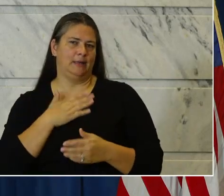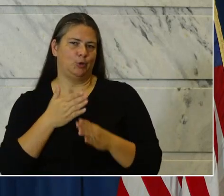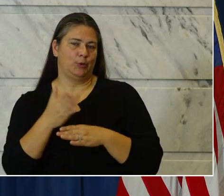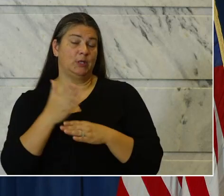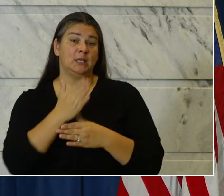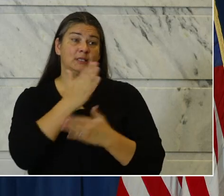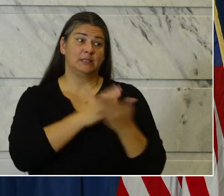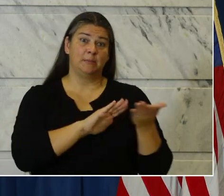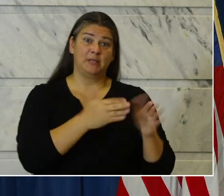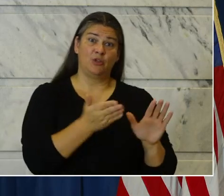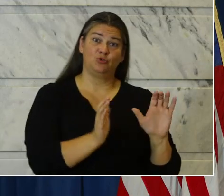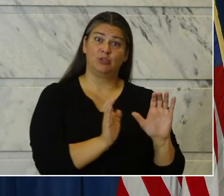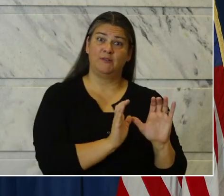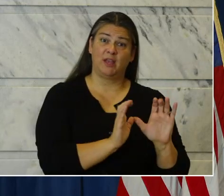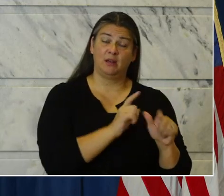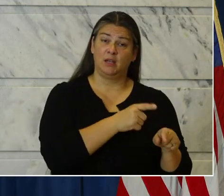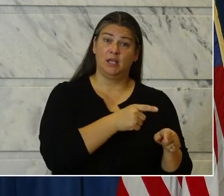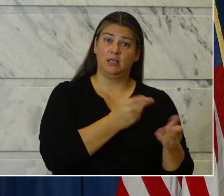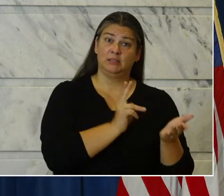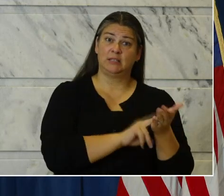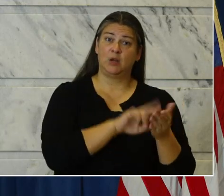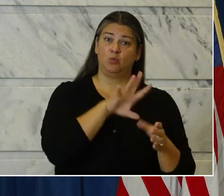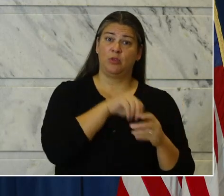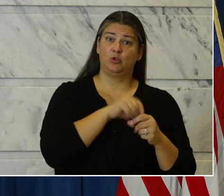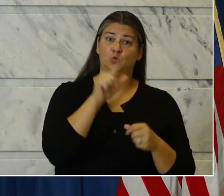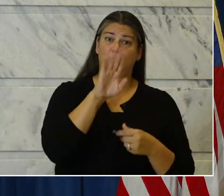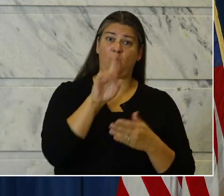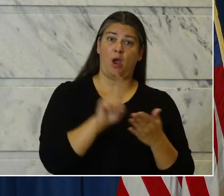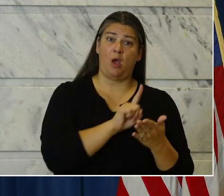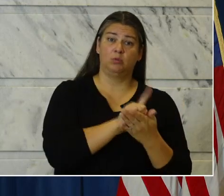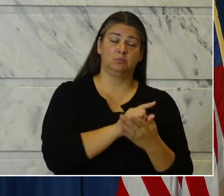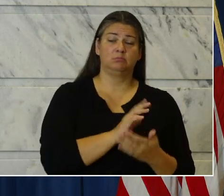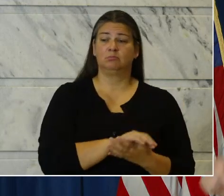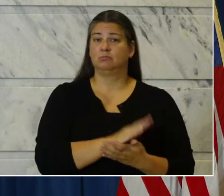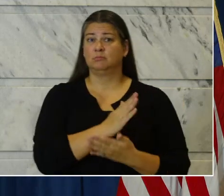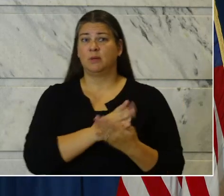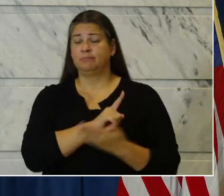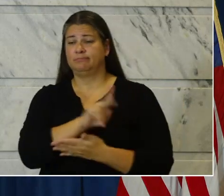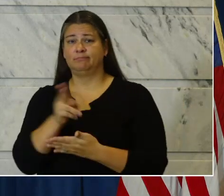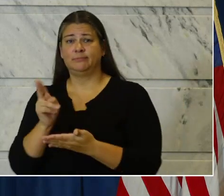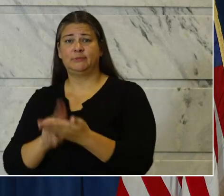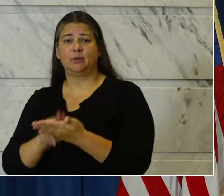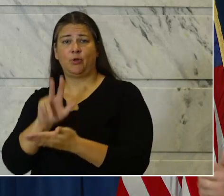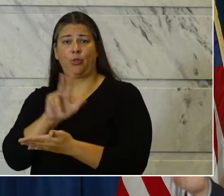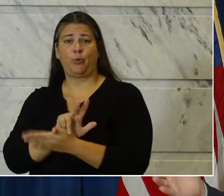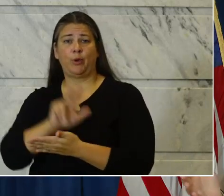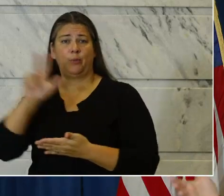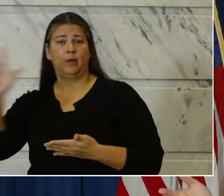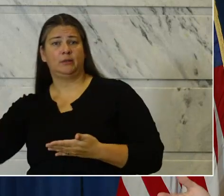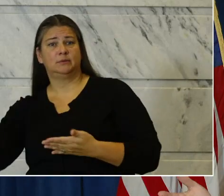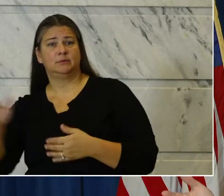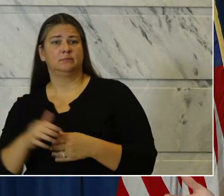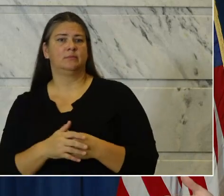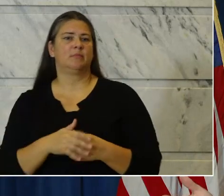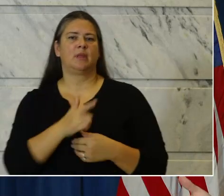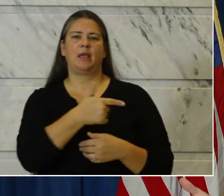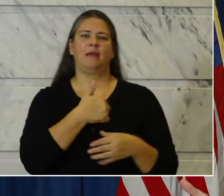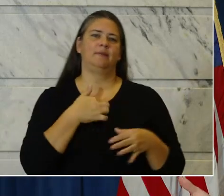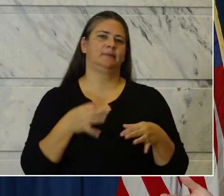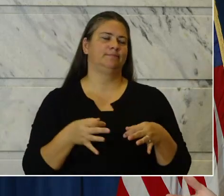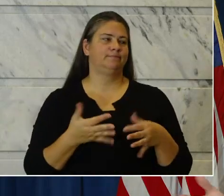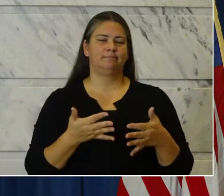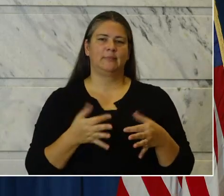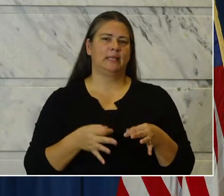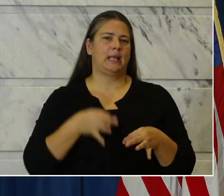death certificates are signed rapidly in 24 hours. Others may be signed after 3 weeks. And there's all these delays which are